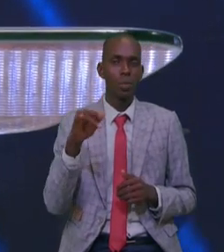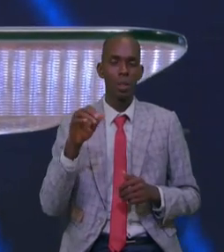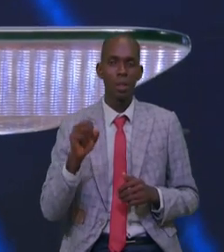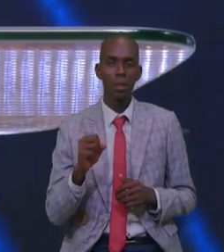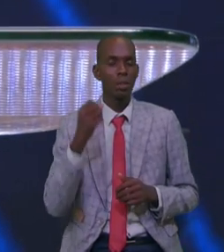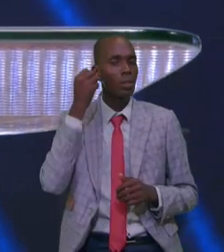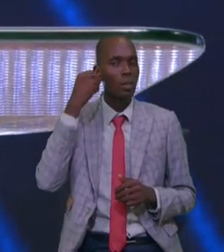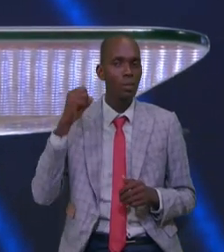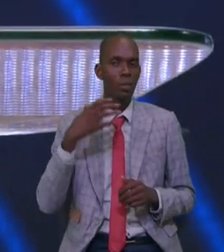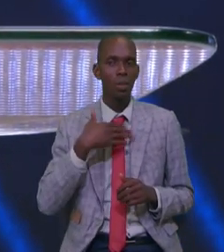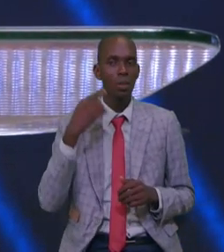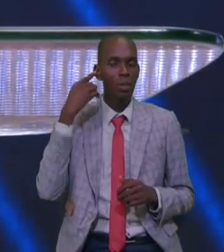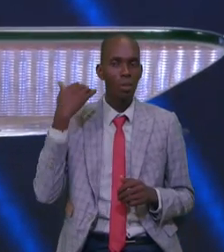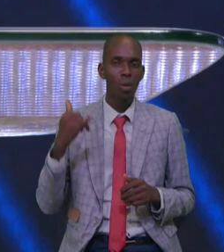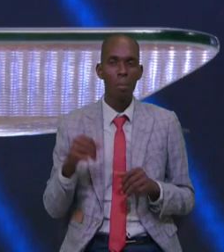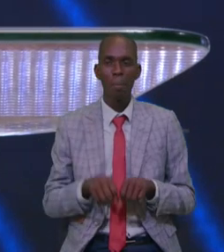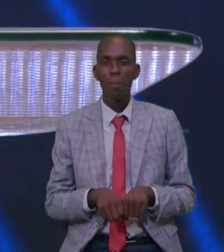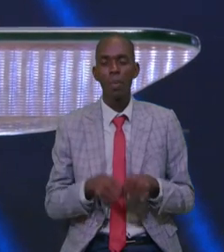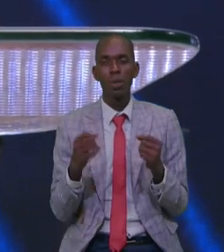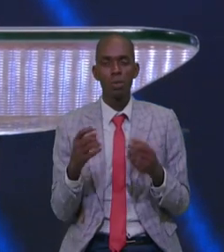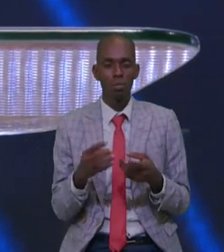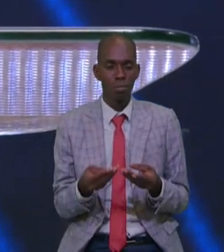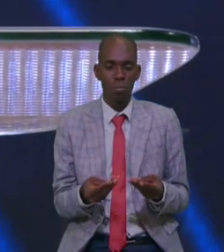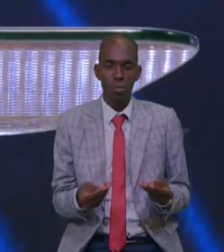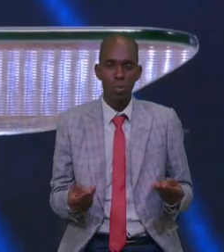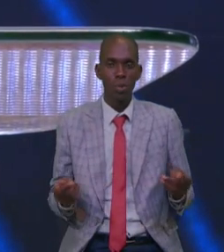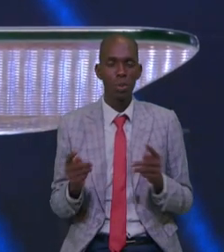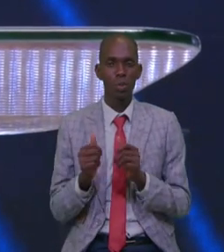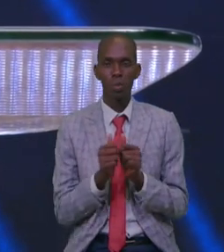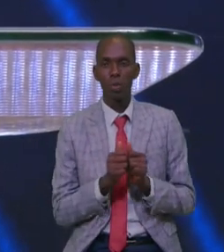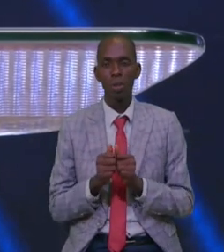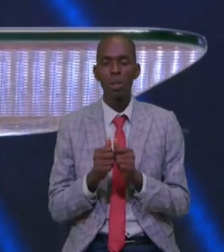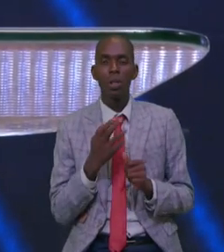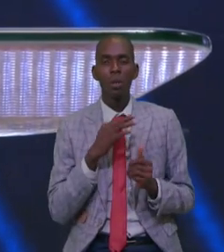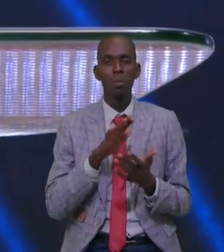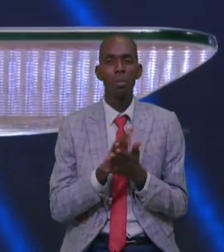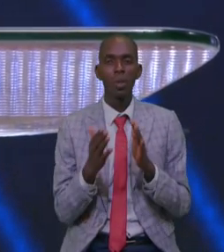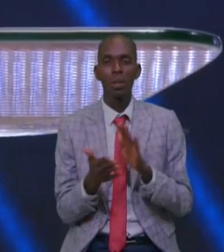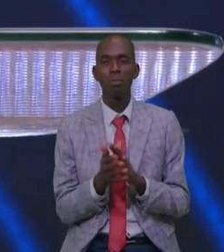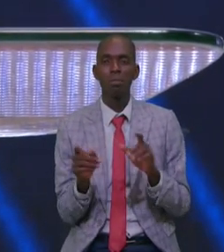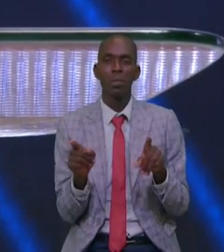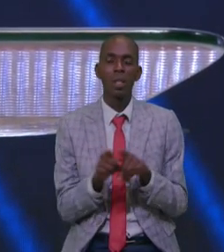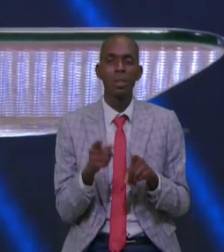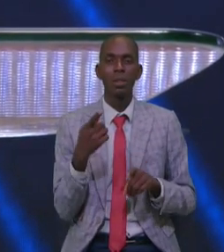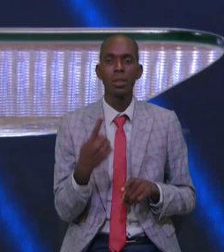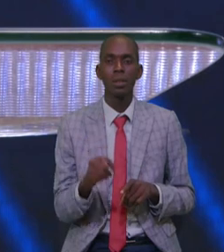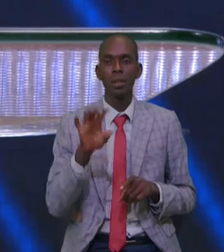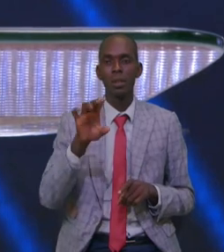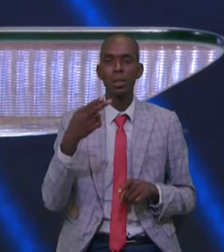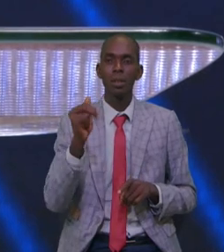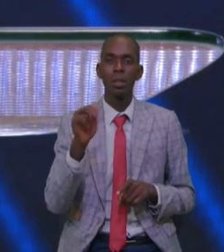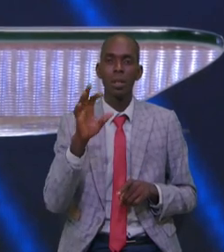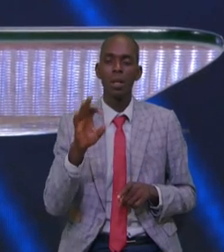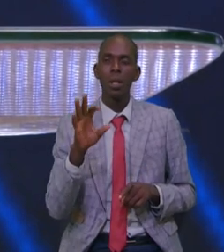the gold broken to pieces together, and became like the chaff of